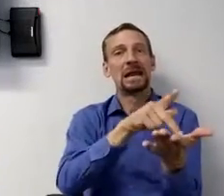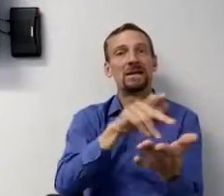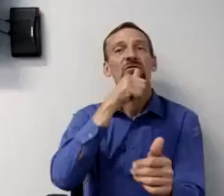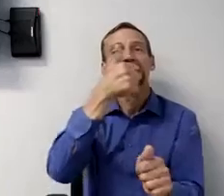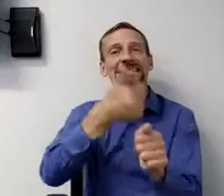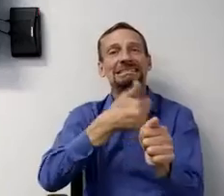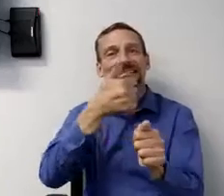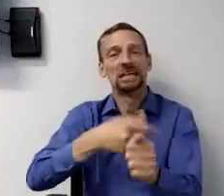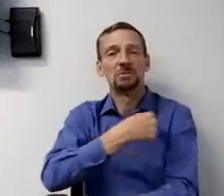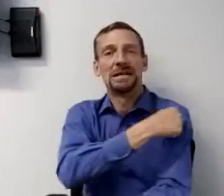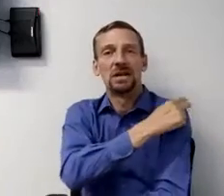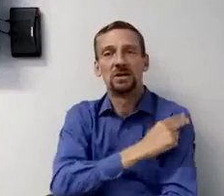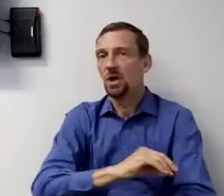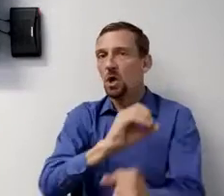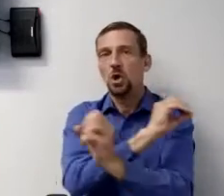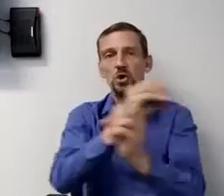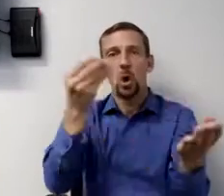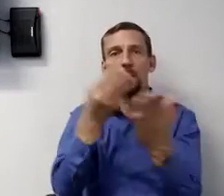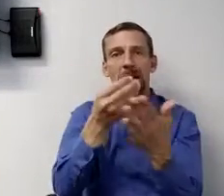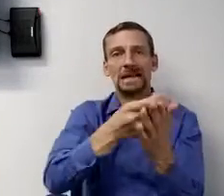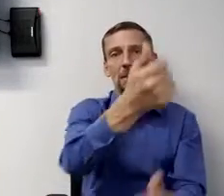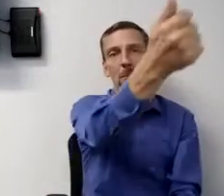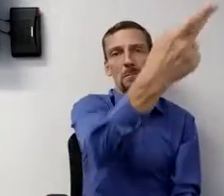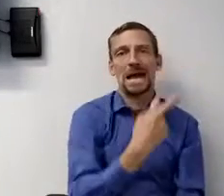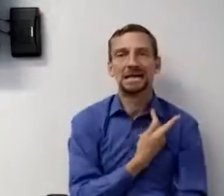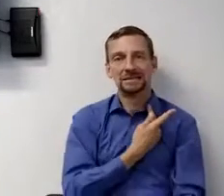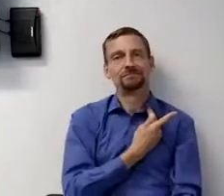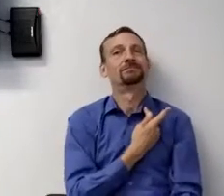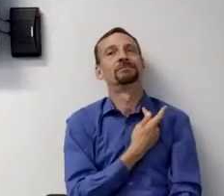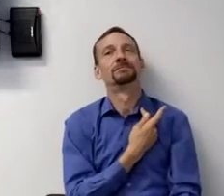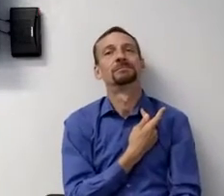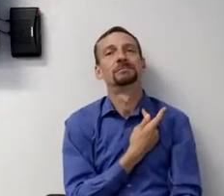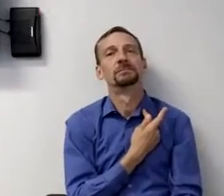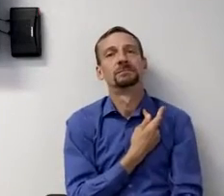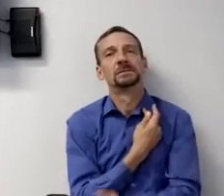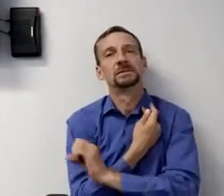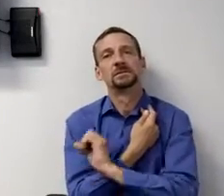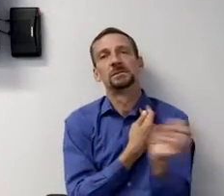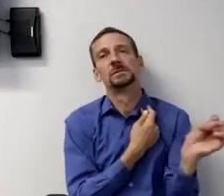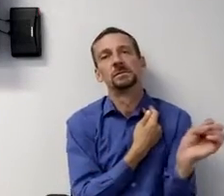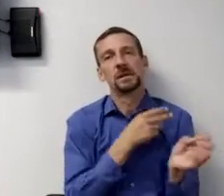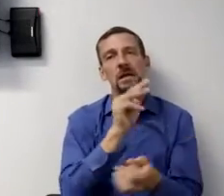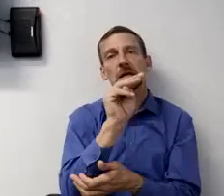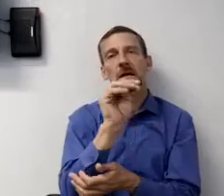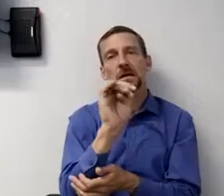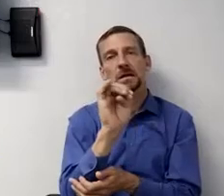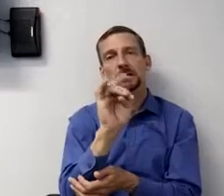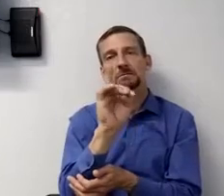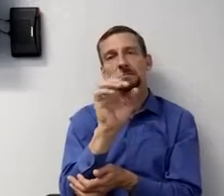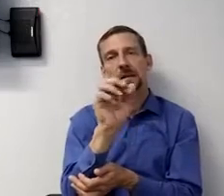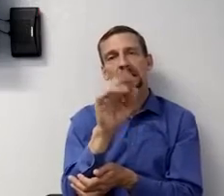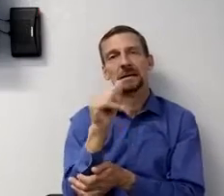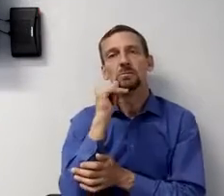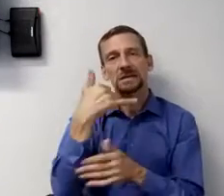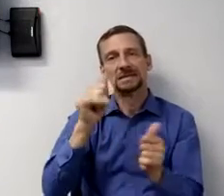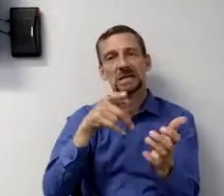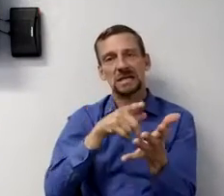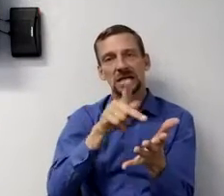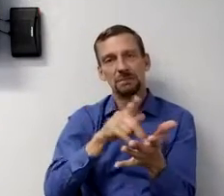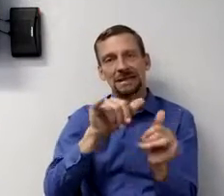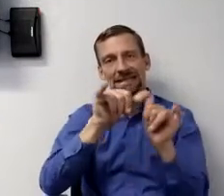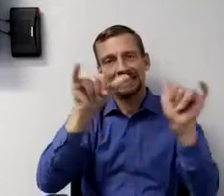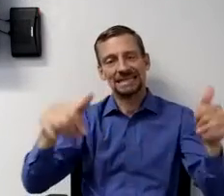Mm-hmm. There is 0 reimbursement for it. So Medicare will still continue to pay us that same